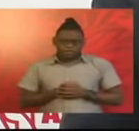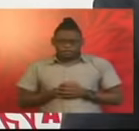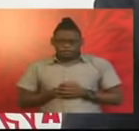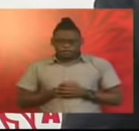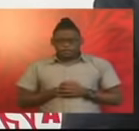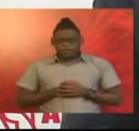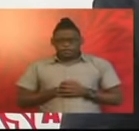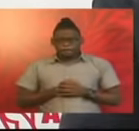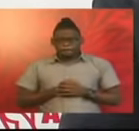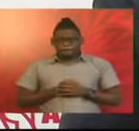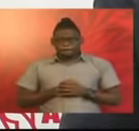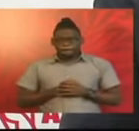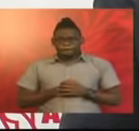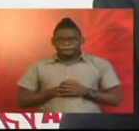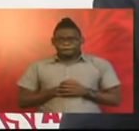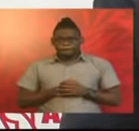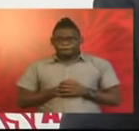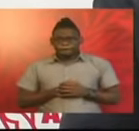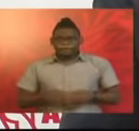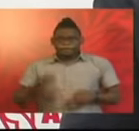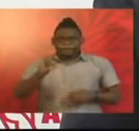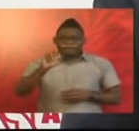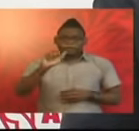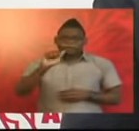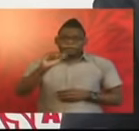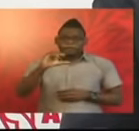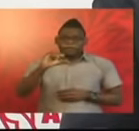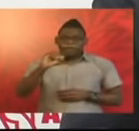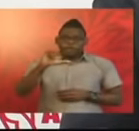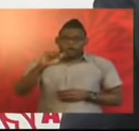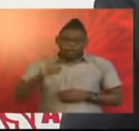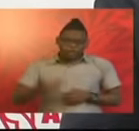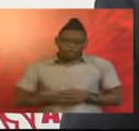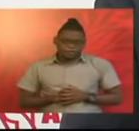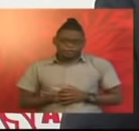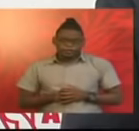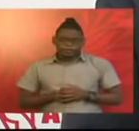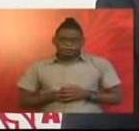Center, St. Joseph Enhanced Health Center, and the Tacarigua Health Center.